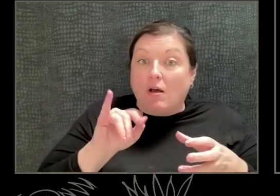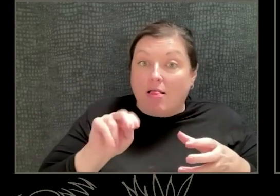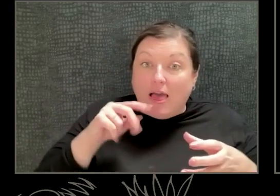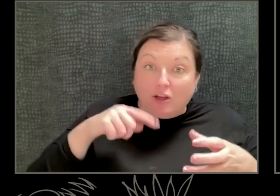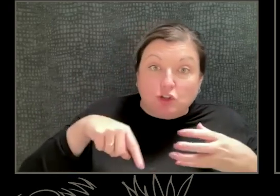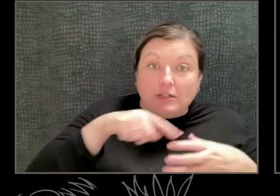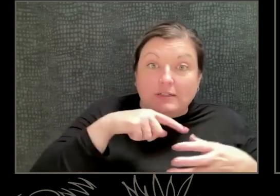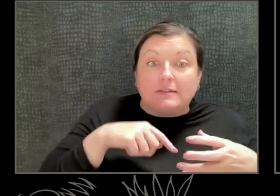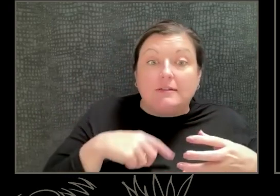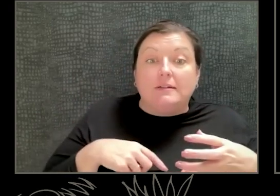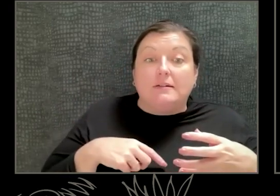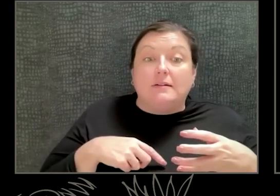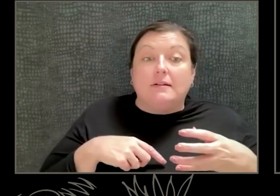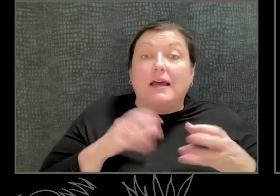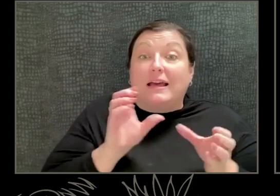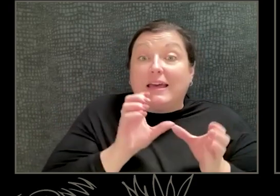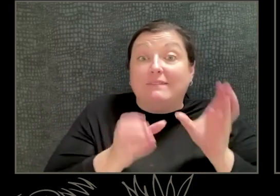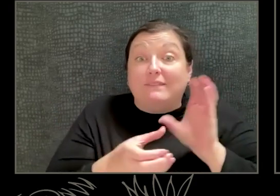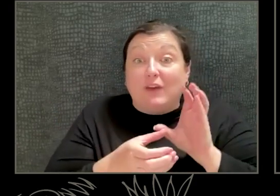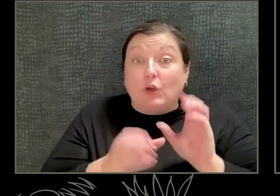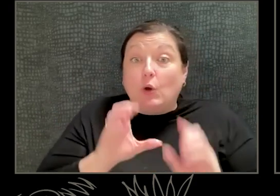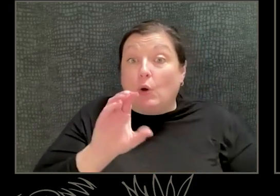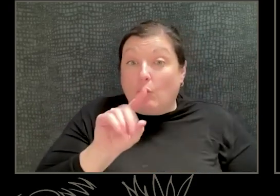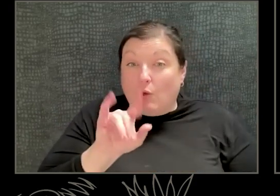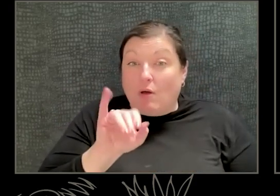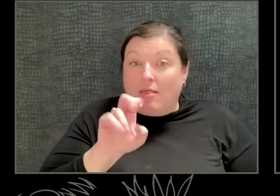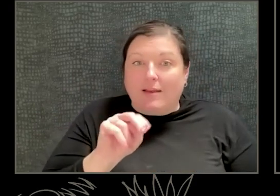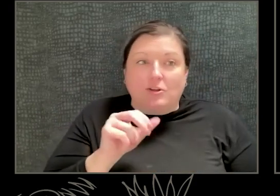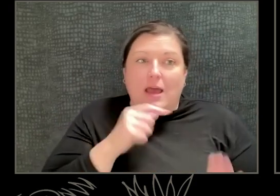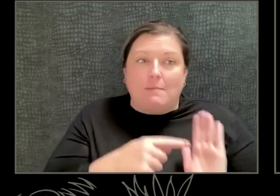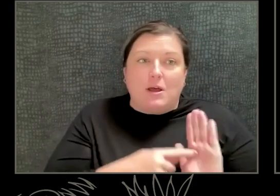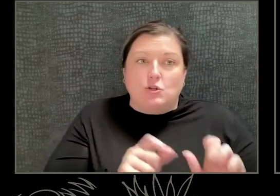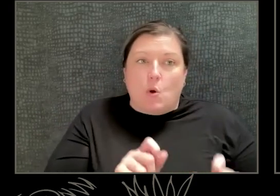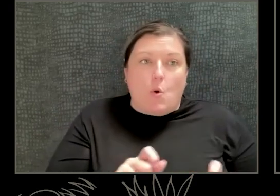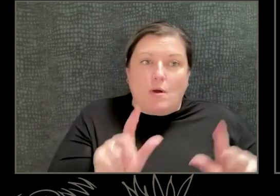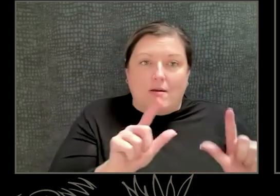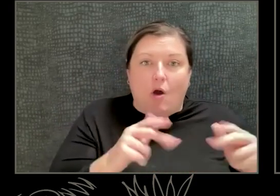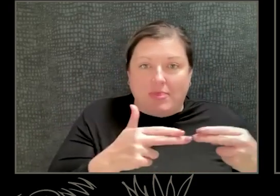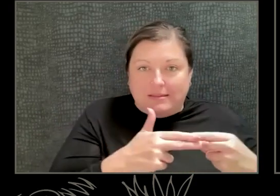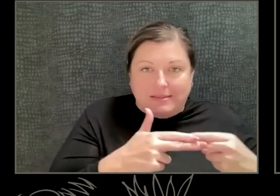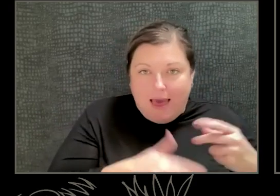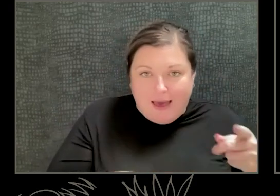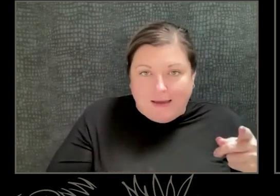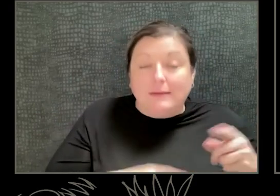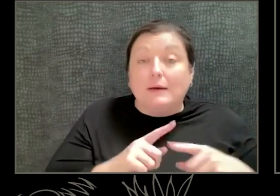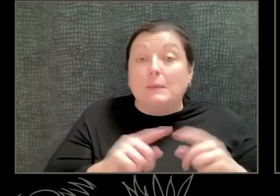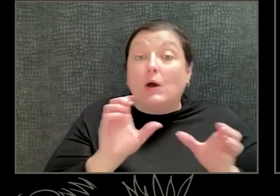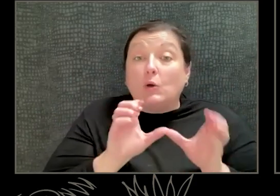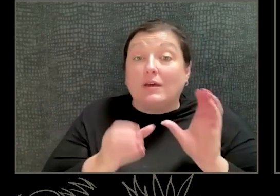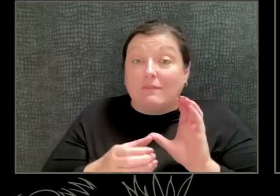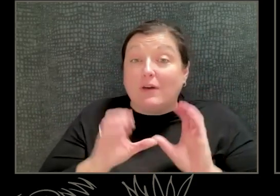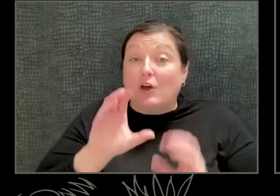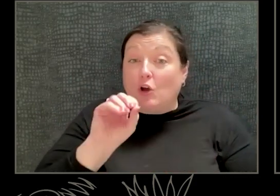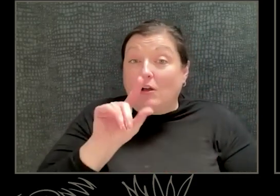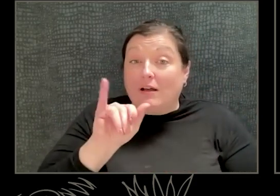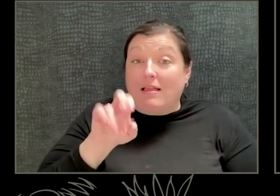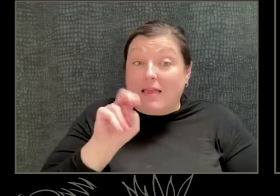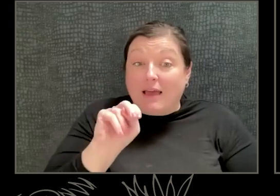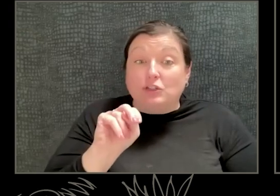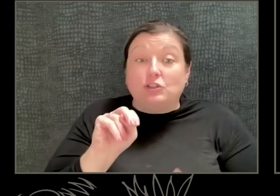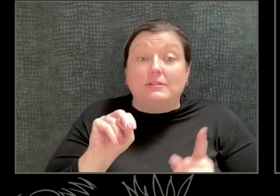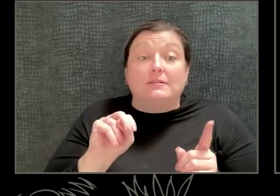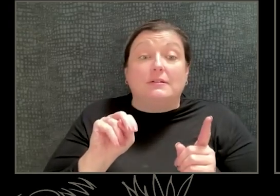you configure the collection, which I'm not showing here on the slide, but you configure the collection, you attach a collection to a